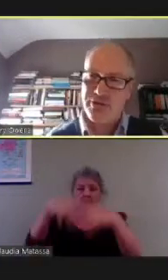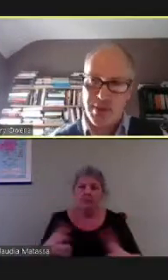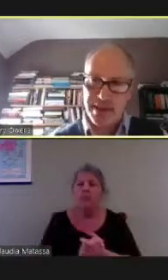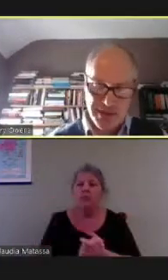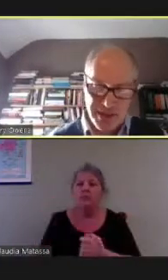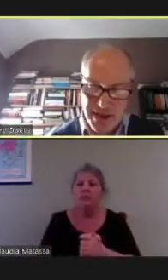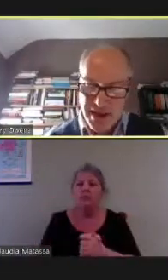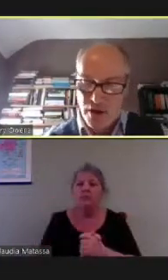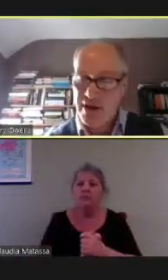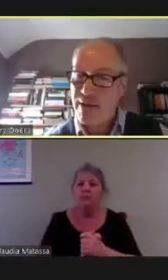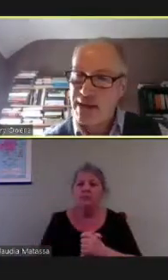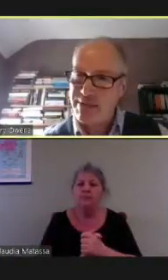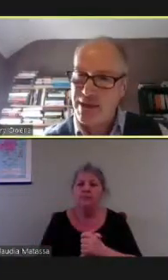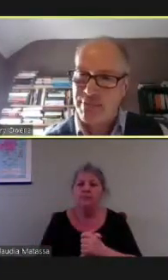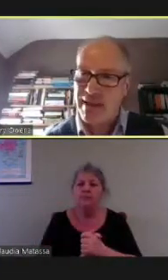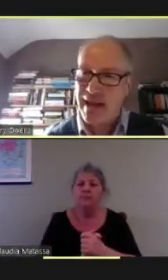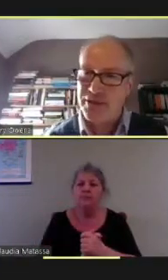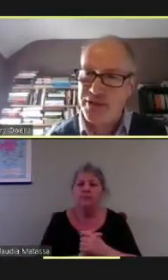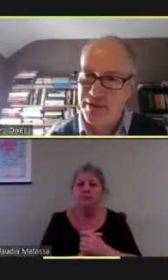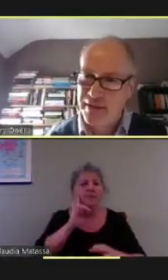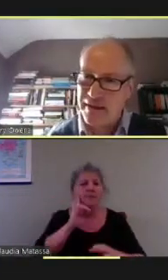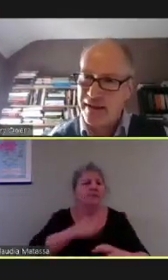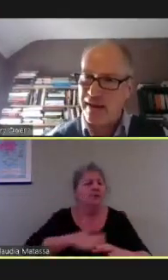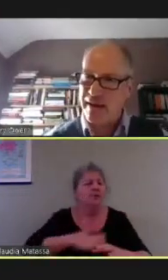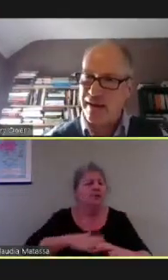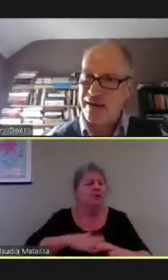I just heard some feedback, sorry. Are complex people.